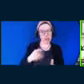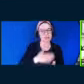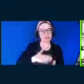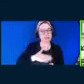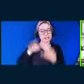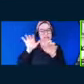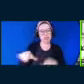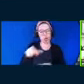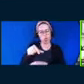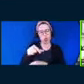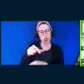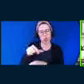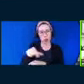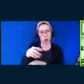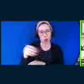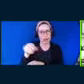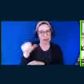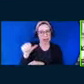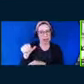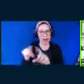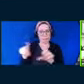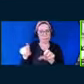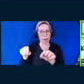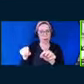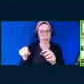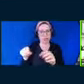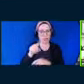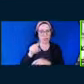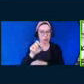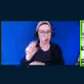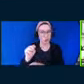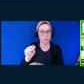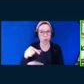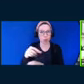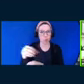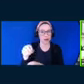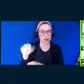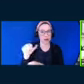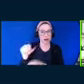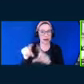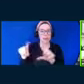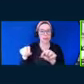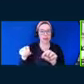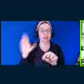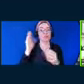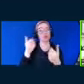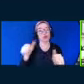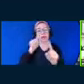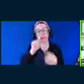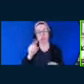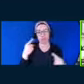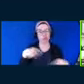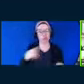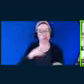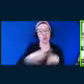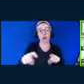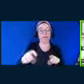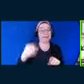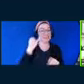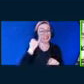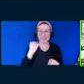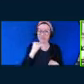box. We will work to address them during the call. And if not during, then we will gather them and address them after the